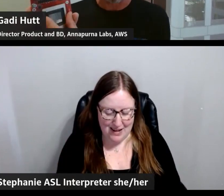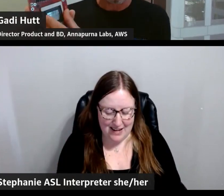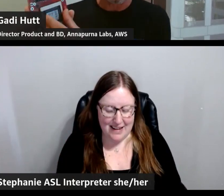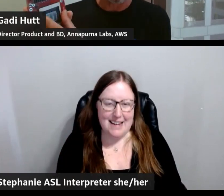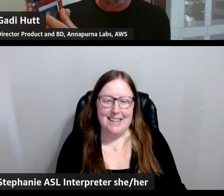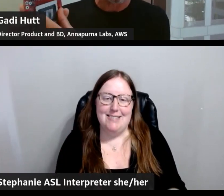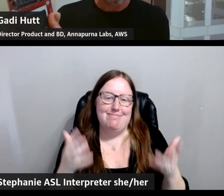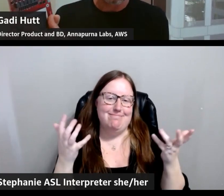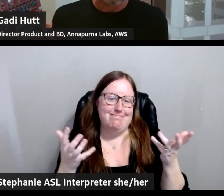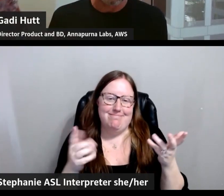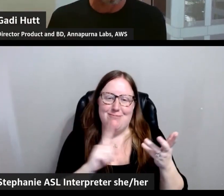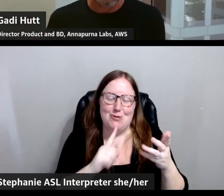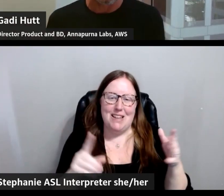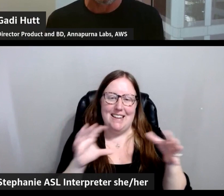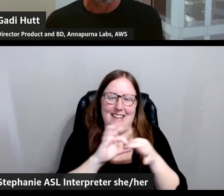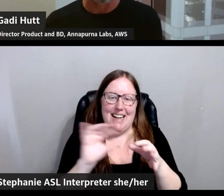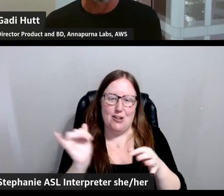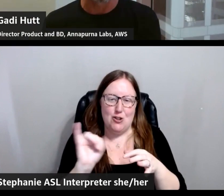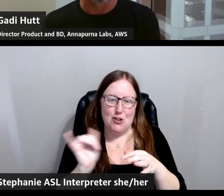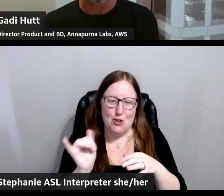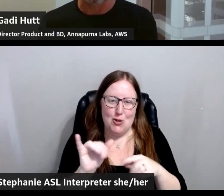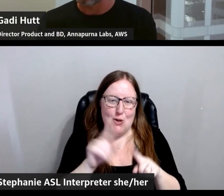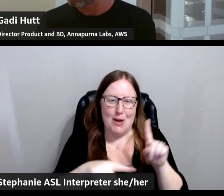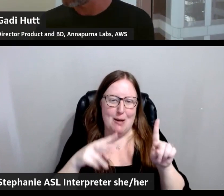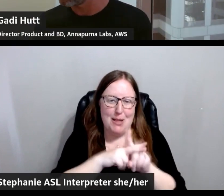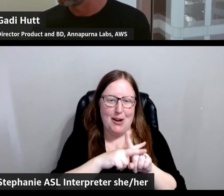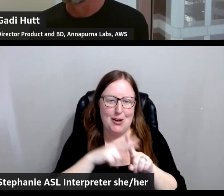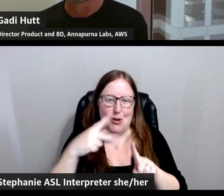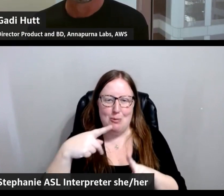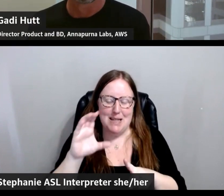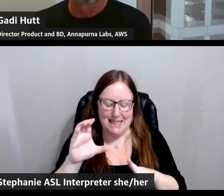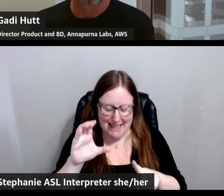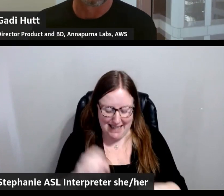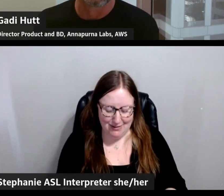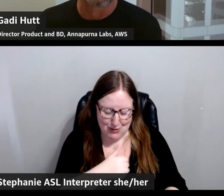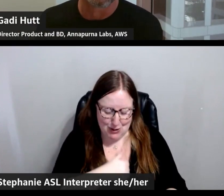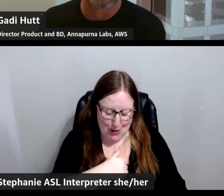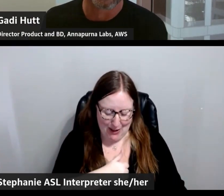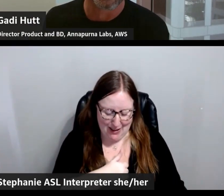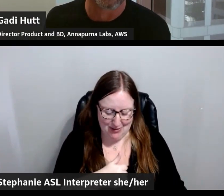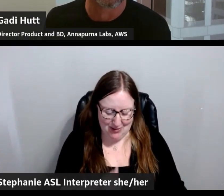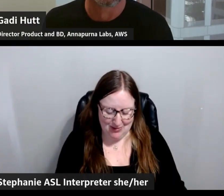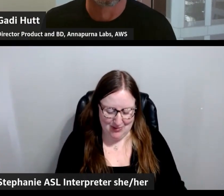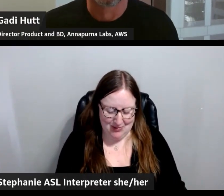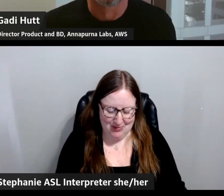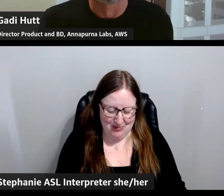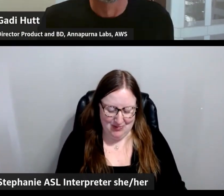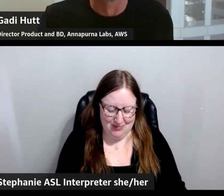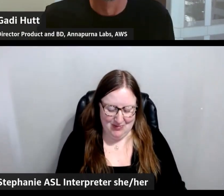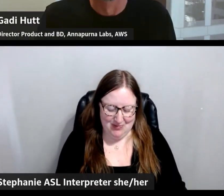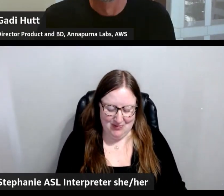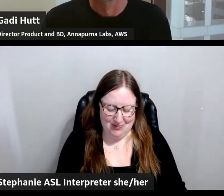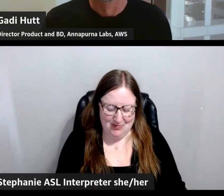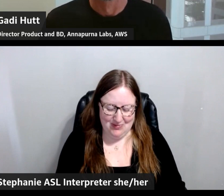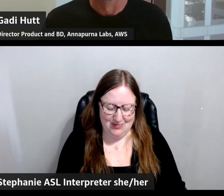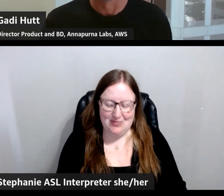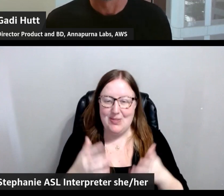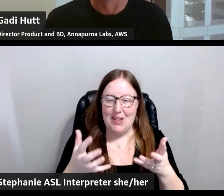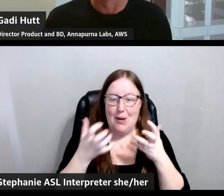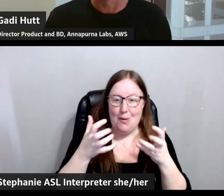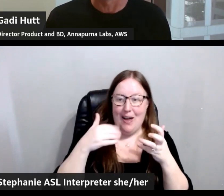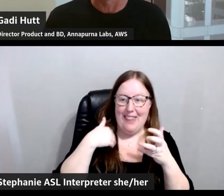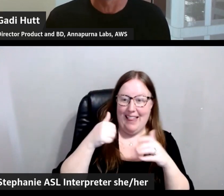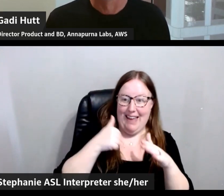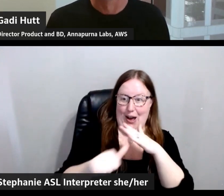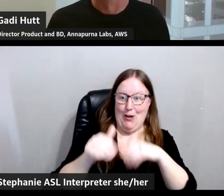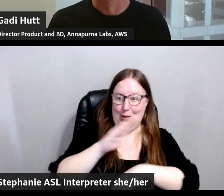PCA connection here, also, so you cannot plug it into your PC. Apologies. Yeah, I guess the gaming PC are looking at this thinking, "Oh, I'll have one of those under my desk."